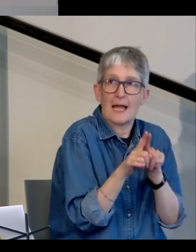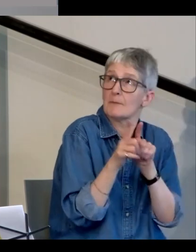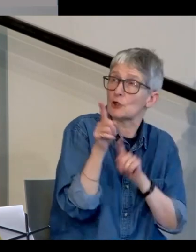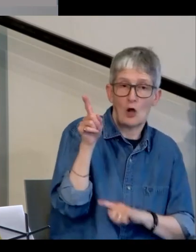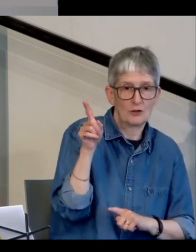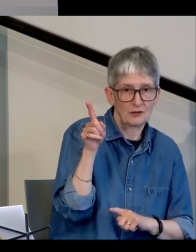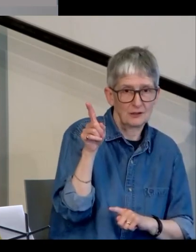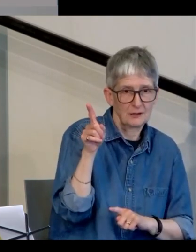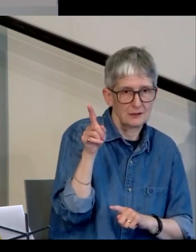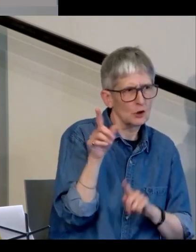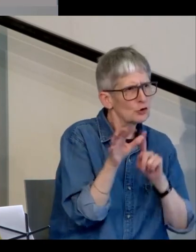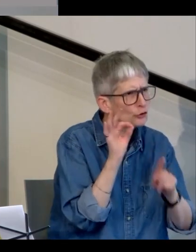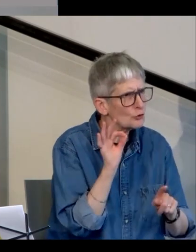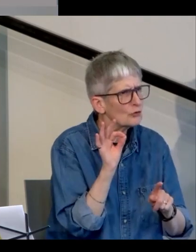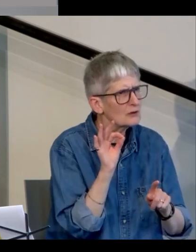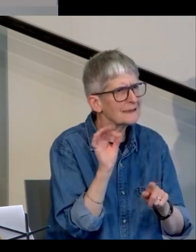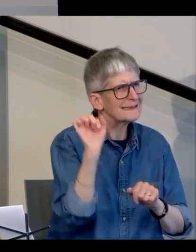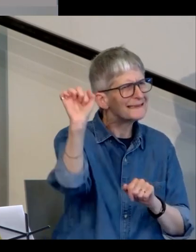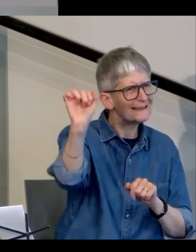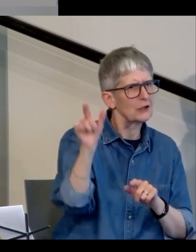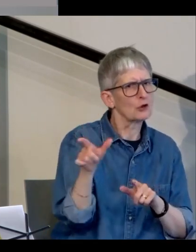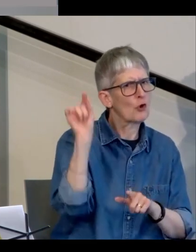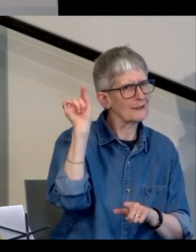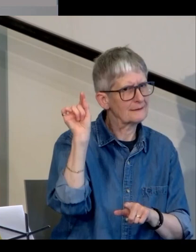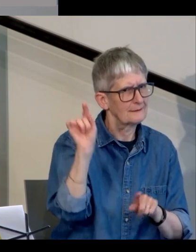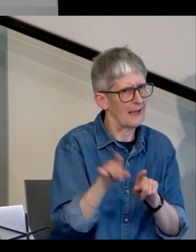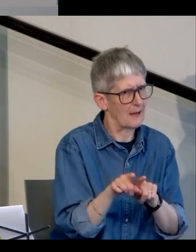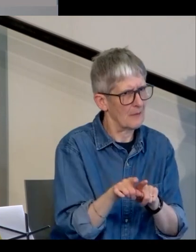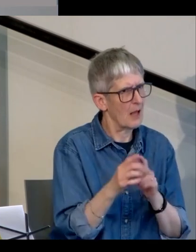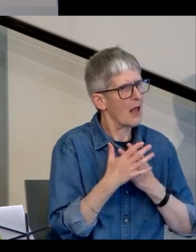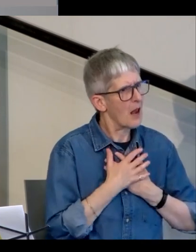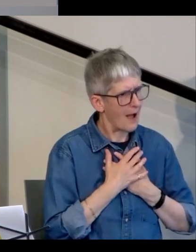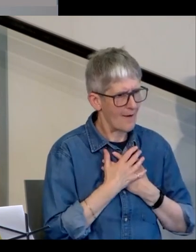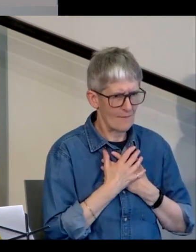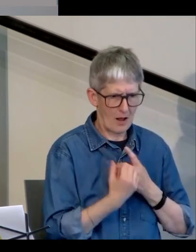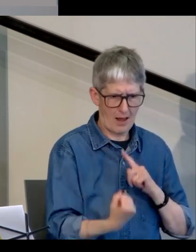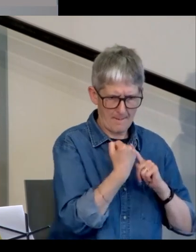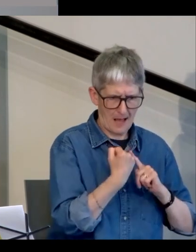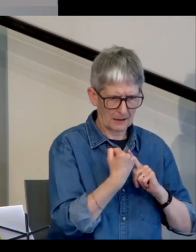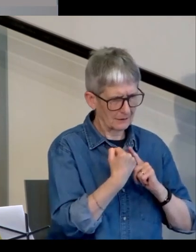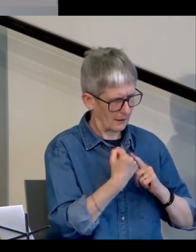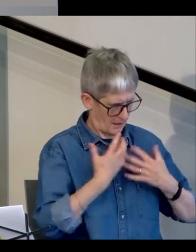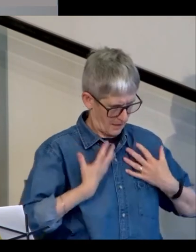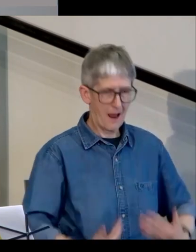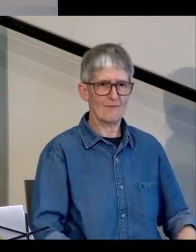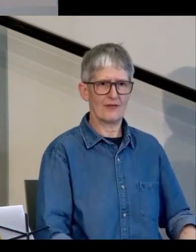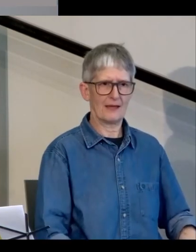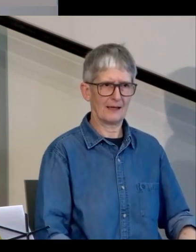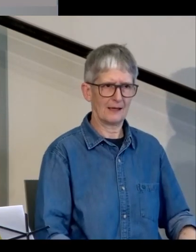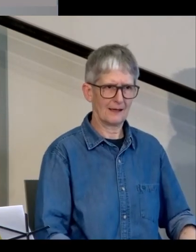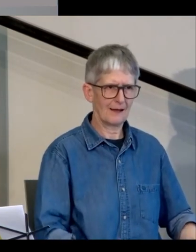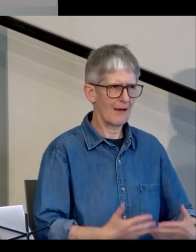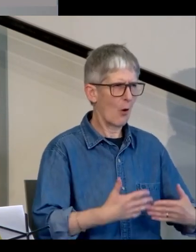wants, and our choices will become His choices. Love will impact our very being and our